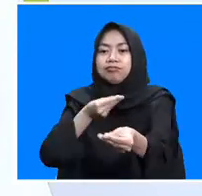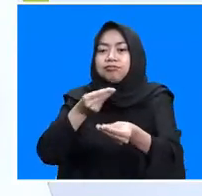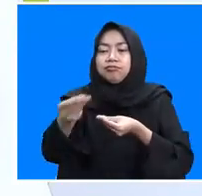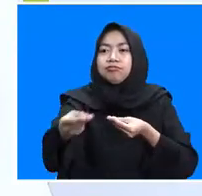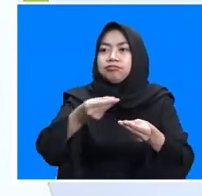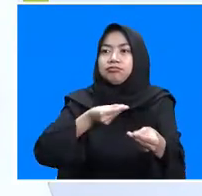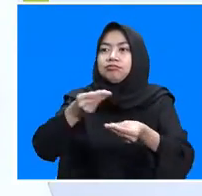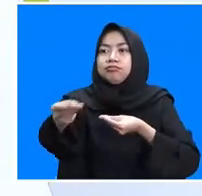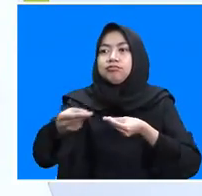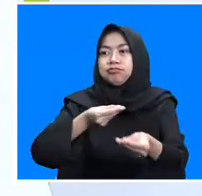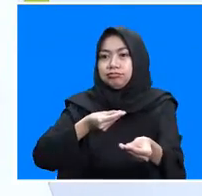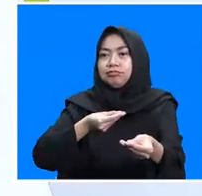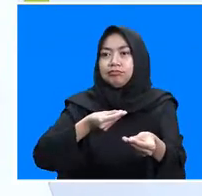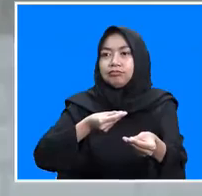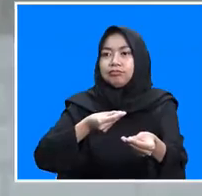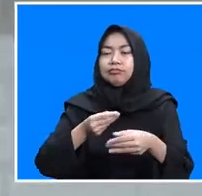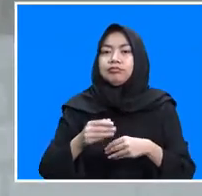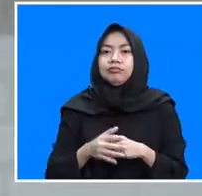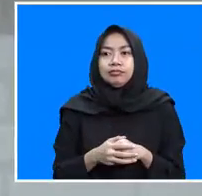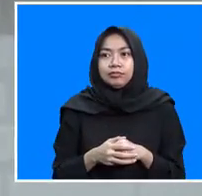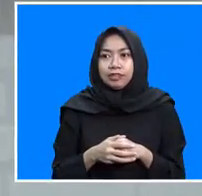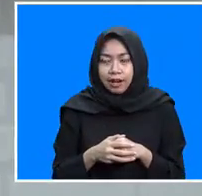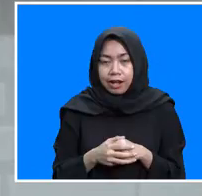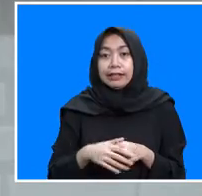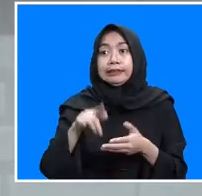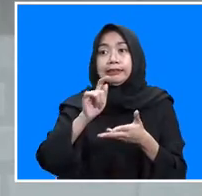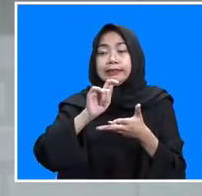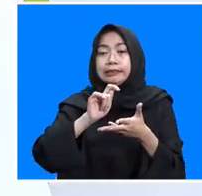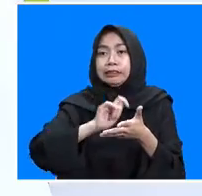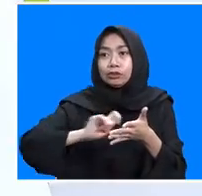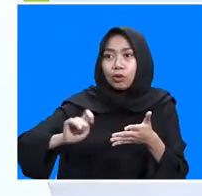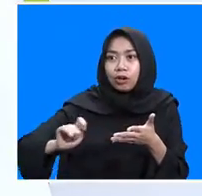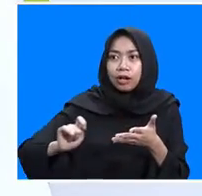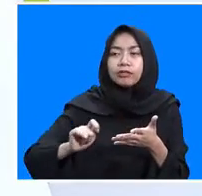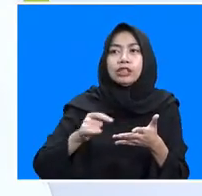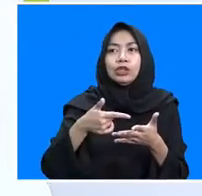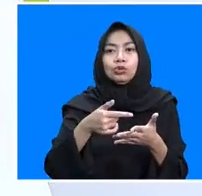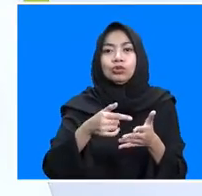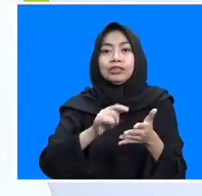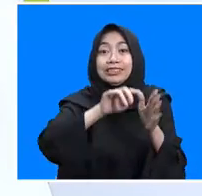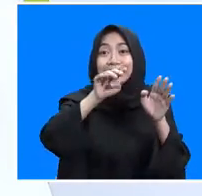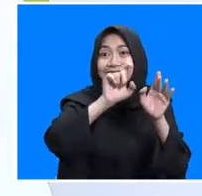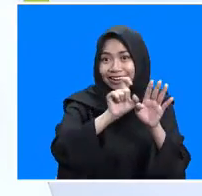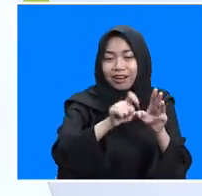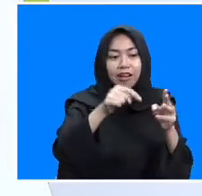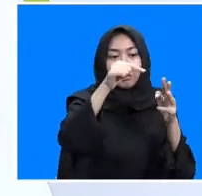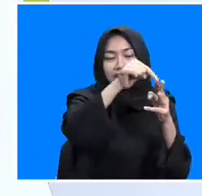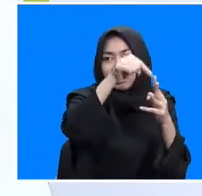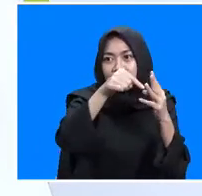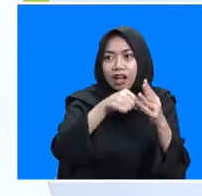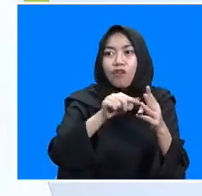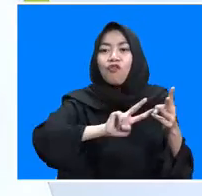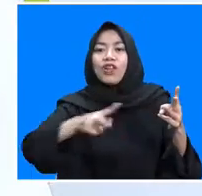schools and classrooms, because that's different when you come back, but also being flexible enough to sort of